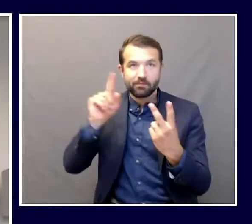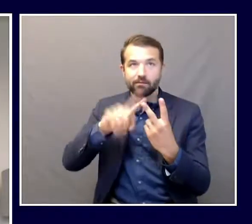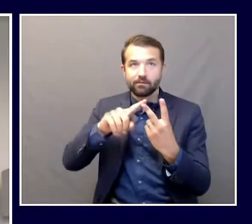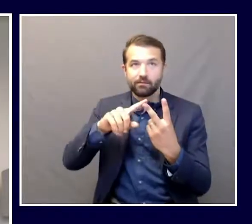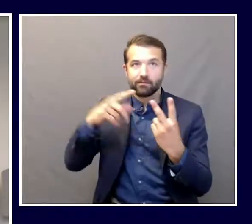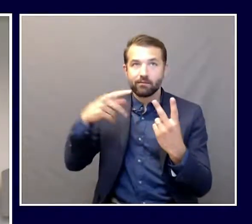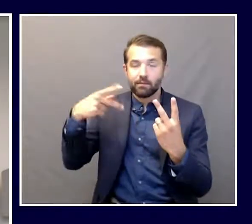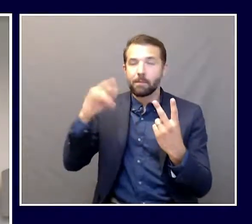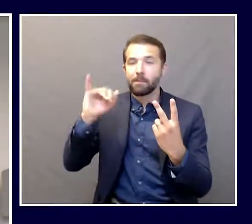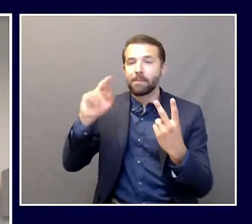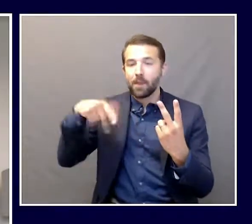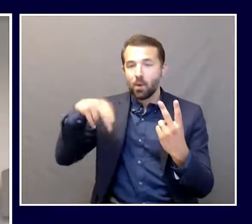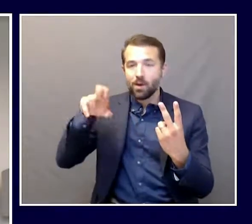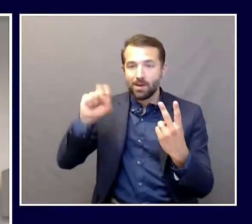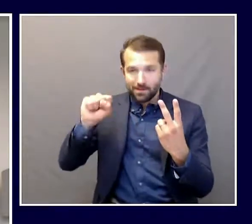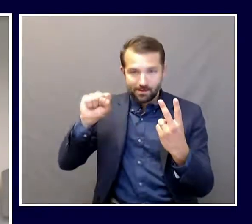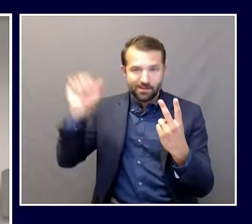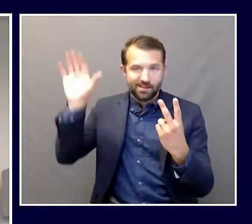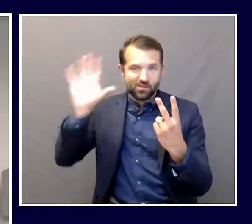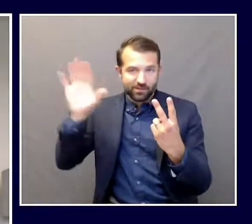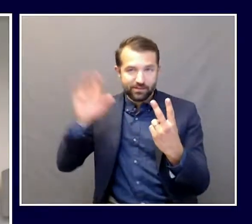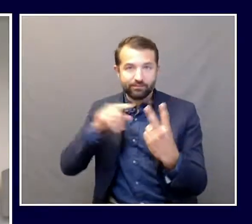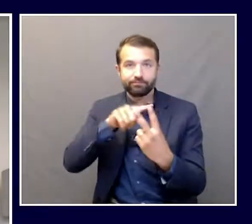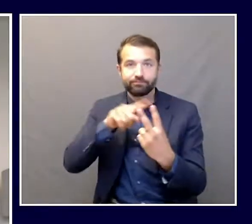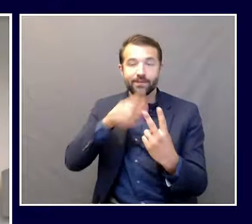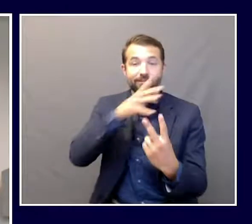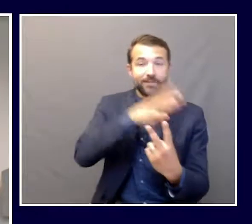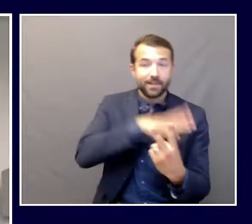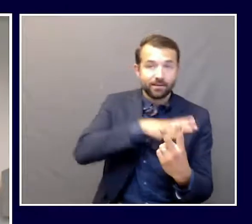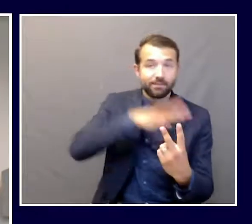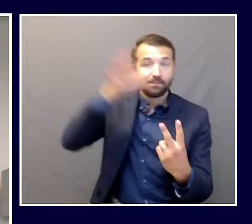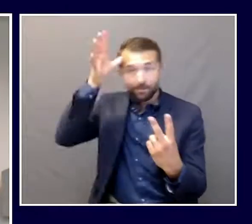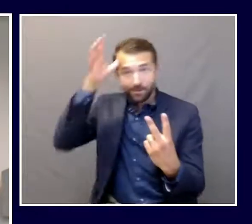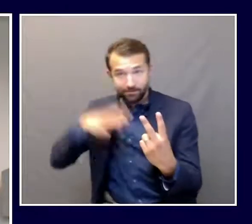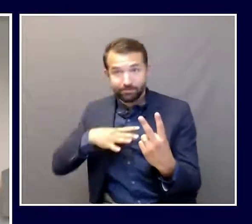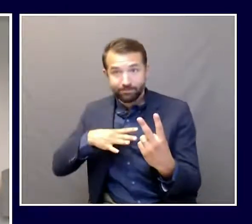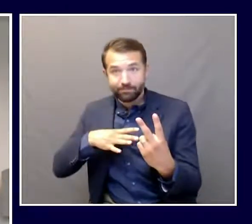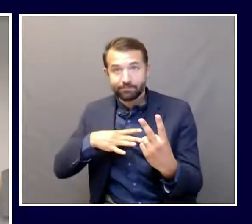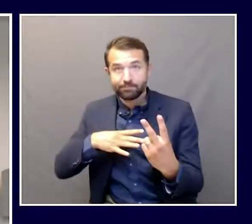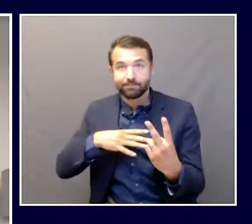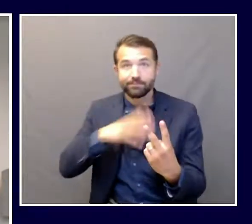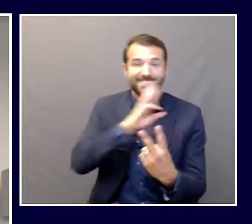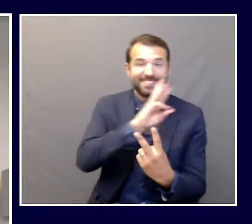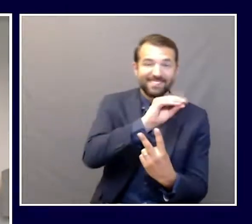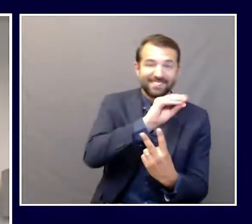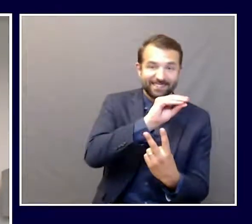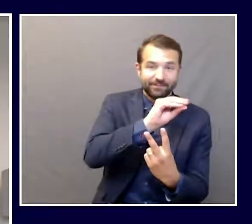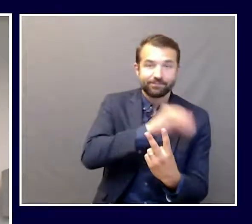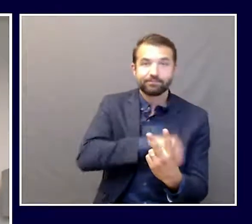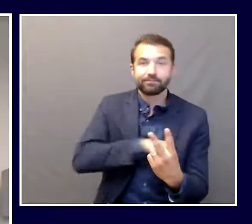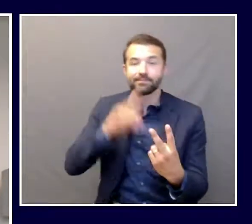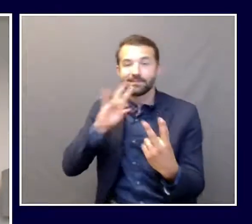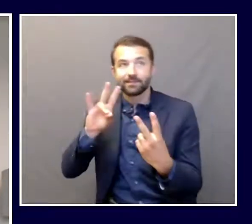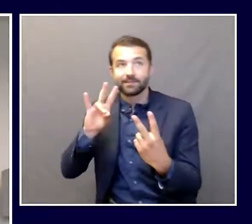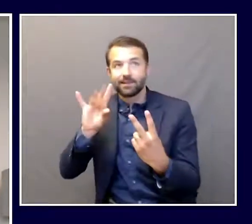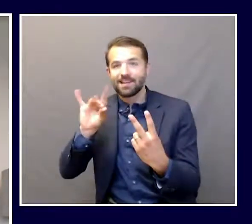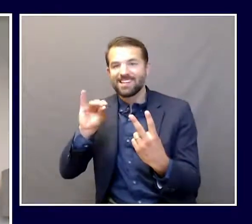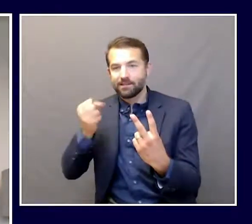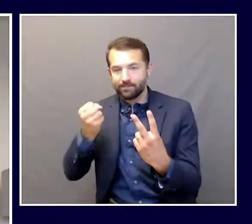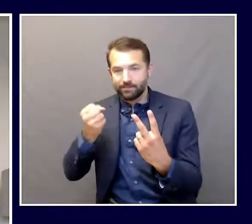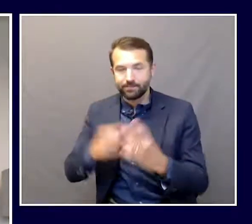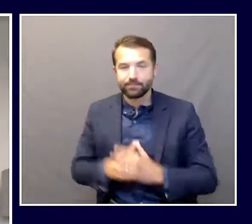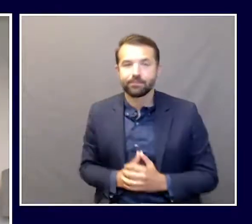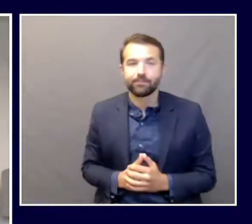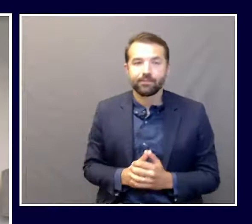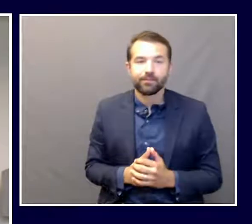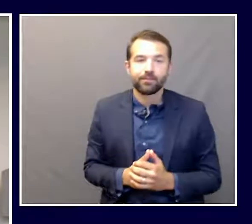the other was a man. One was in their 60s, and the other was in their 80s. These 2 deaths